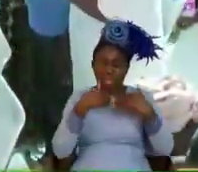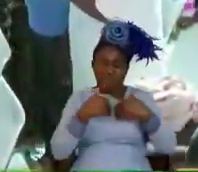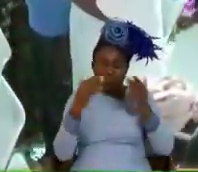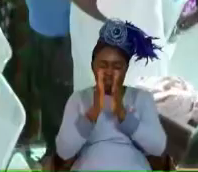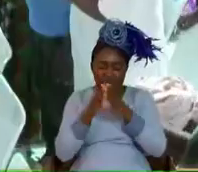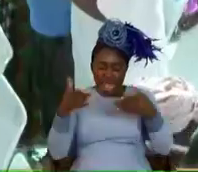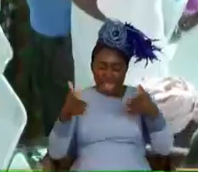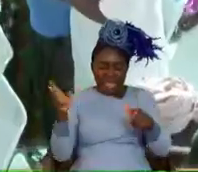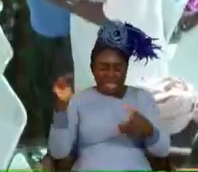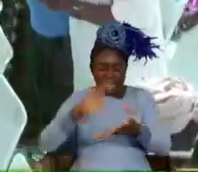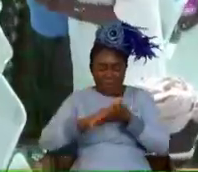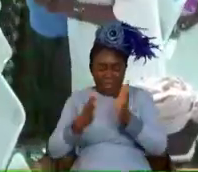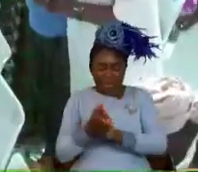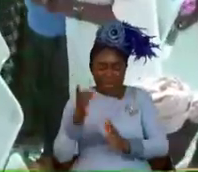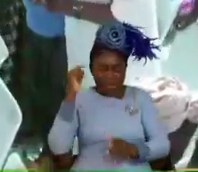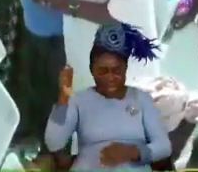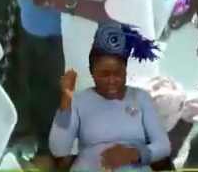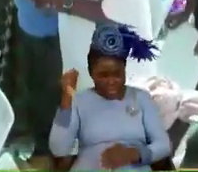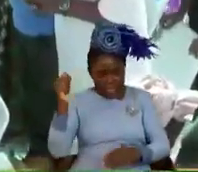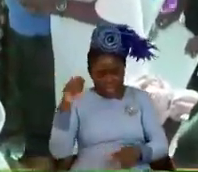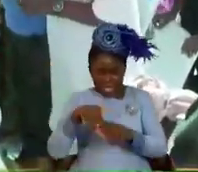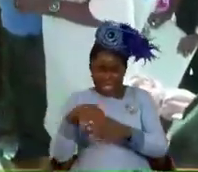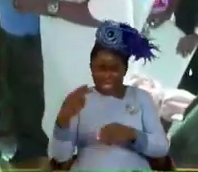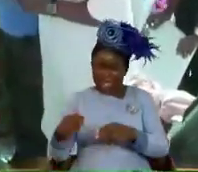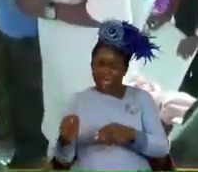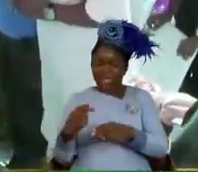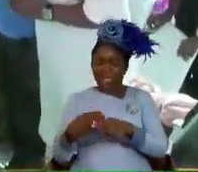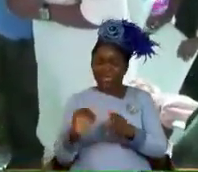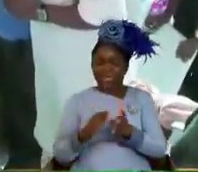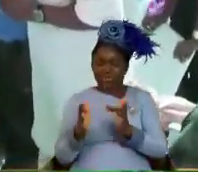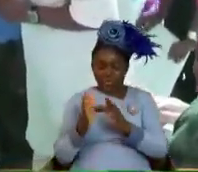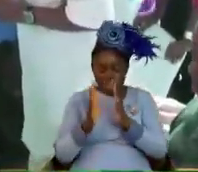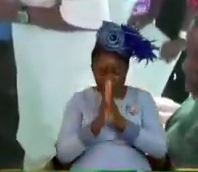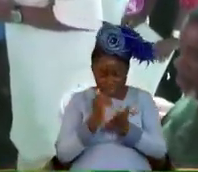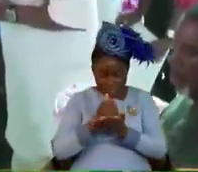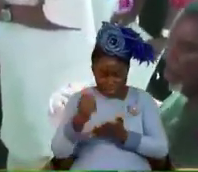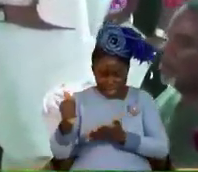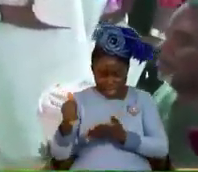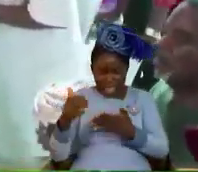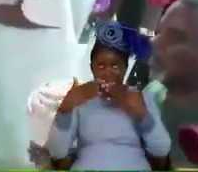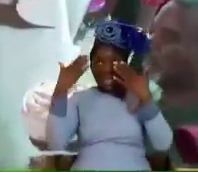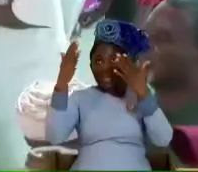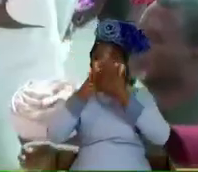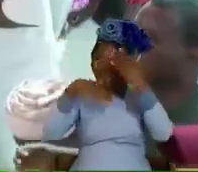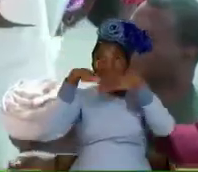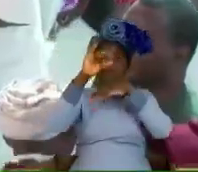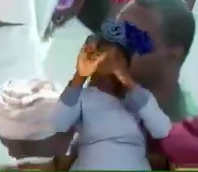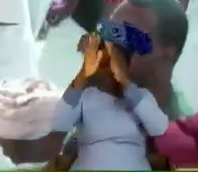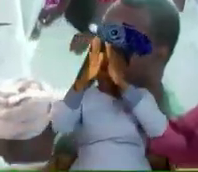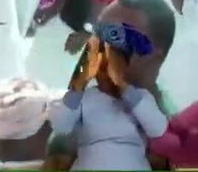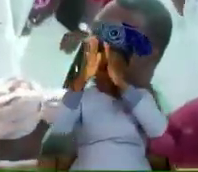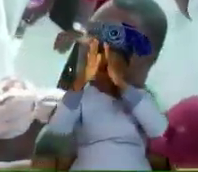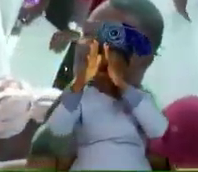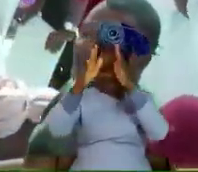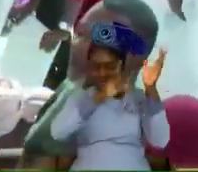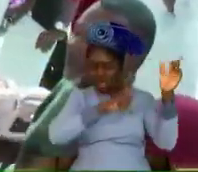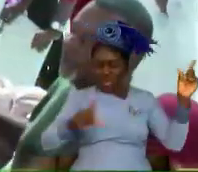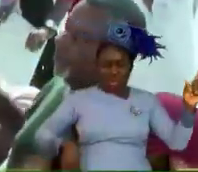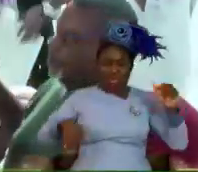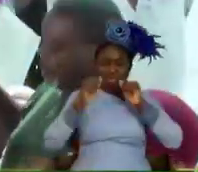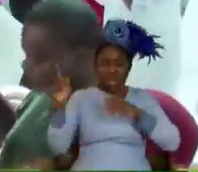testimonies in the name of Jesus. Thank you, Heavenly Father. The Lord blesses you from